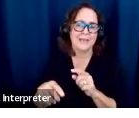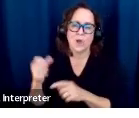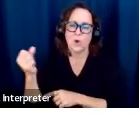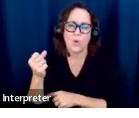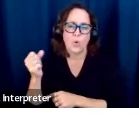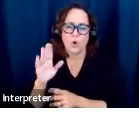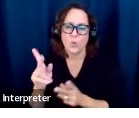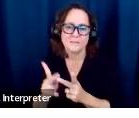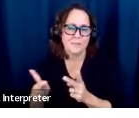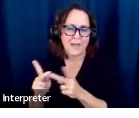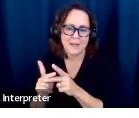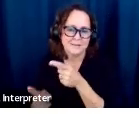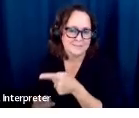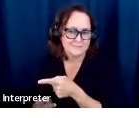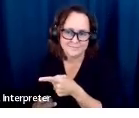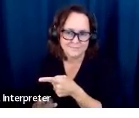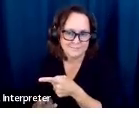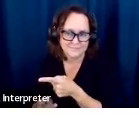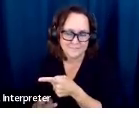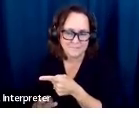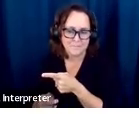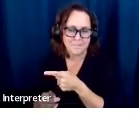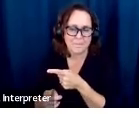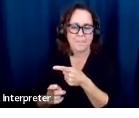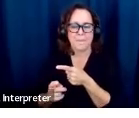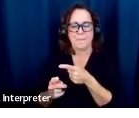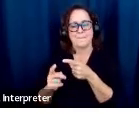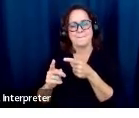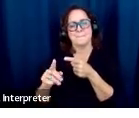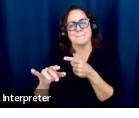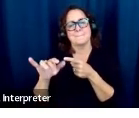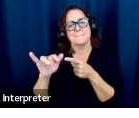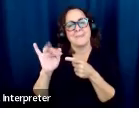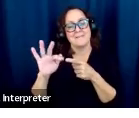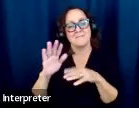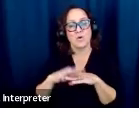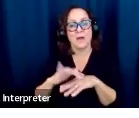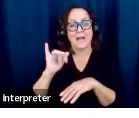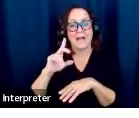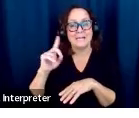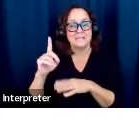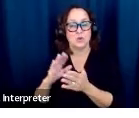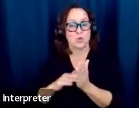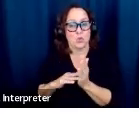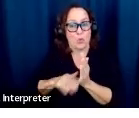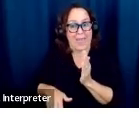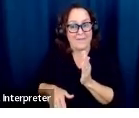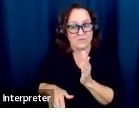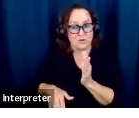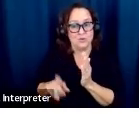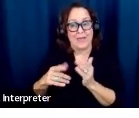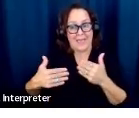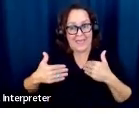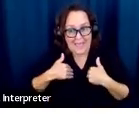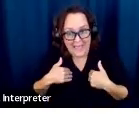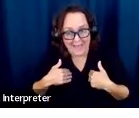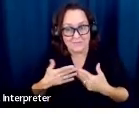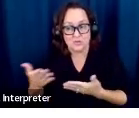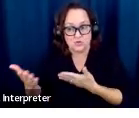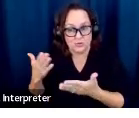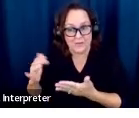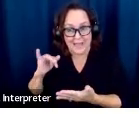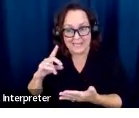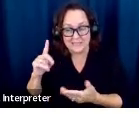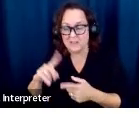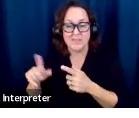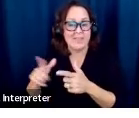spot. And the same is more or less true as well if somebody is on the IDD waiver itself, they're receiving IDD waiver services, and